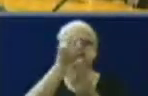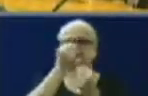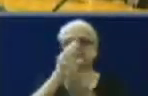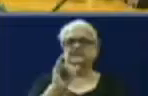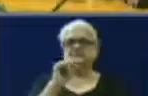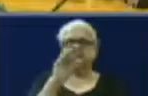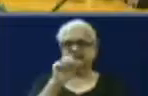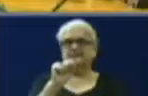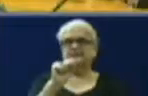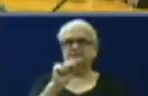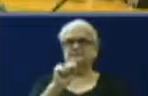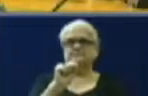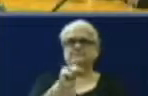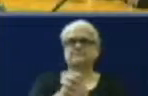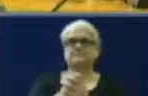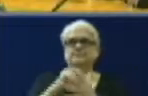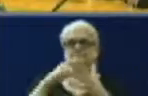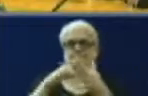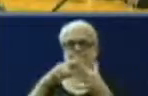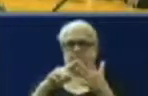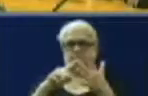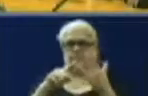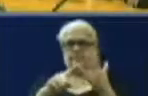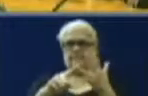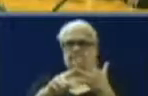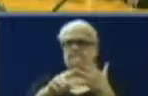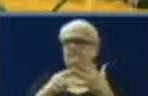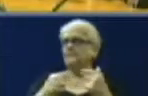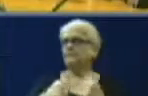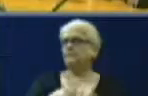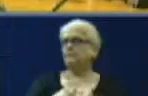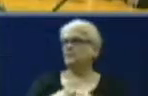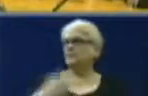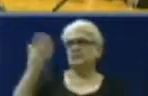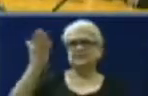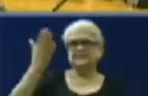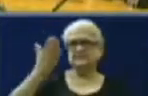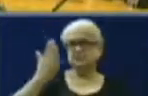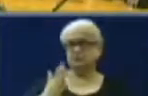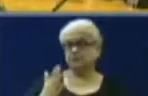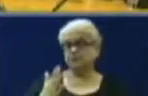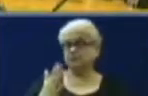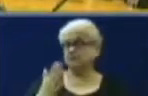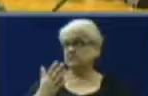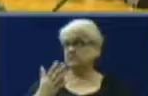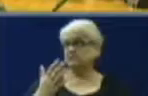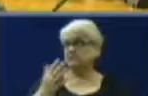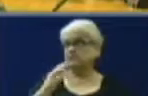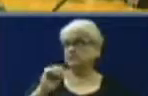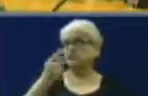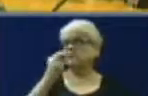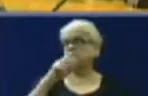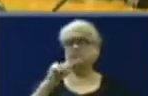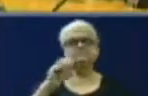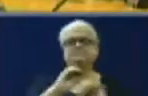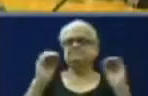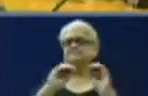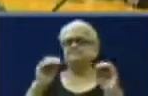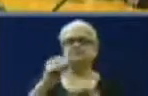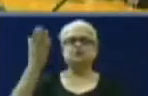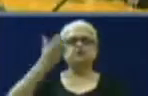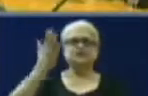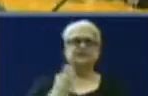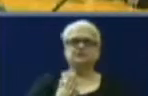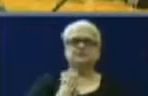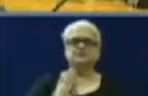items. And hold on, Ms. Smith, are there any speakers on any of this, on agenda items? Okay, no speakers, so Dr.